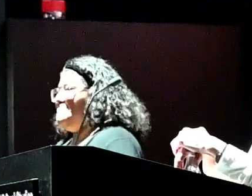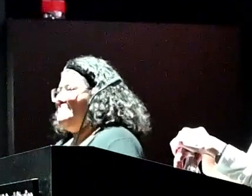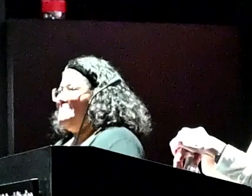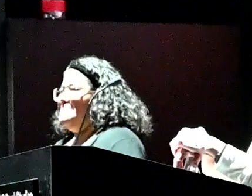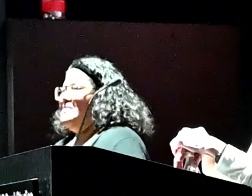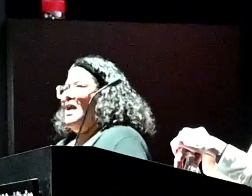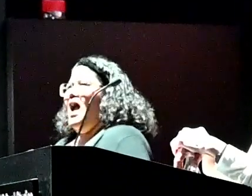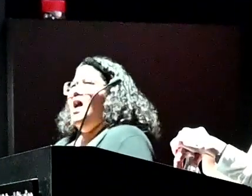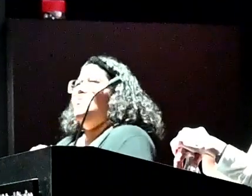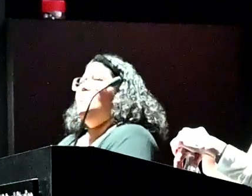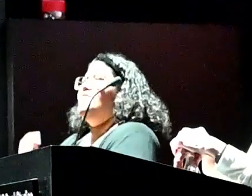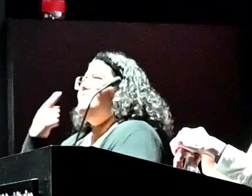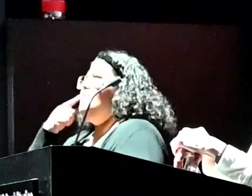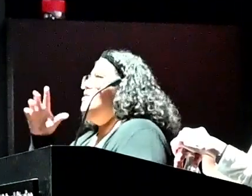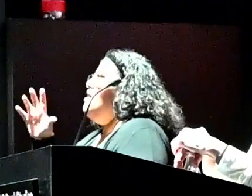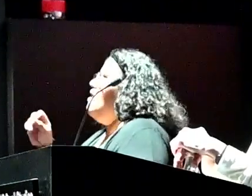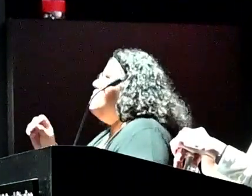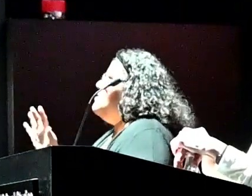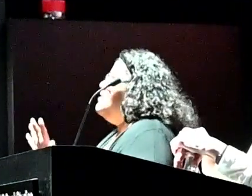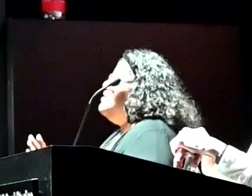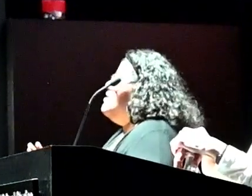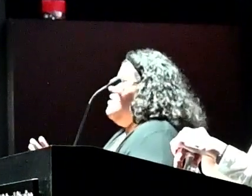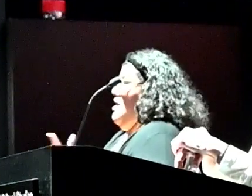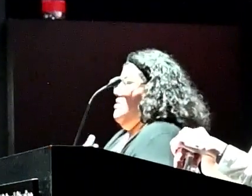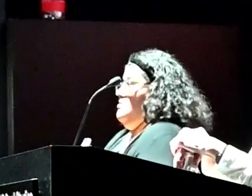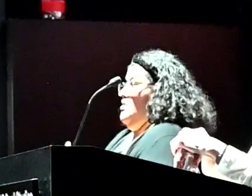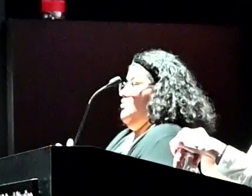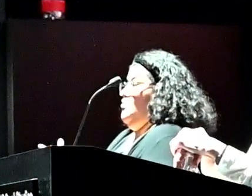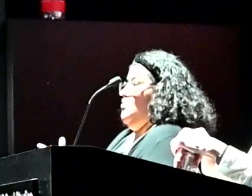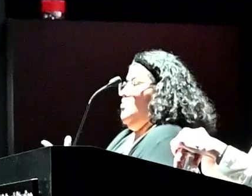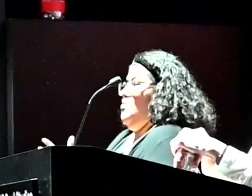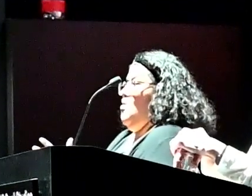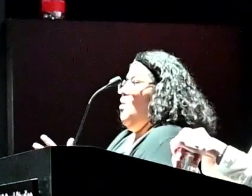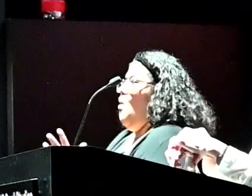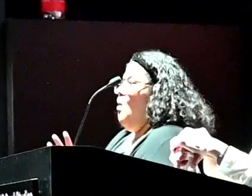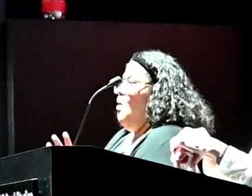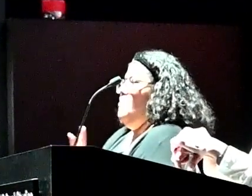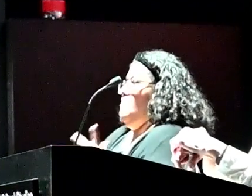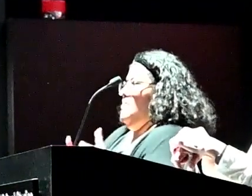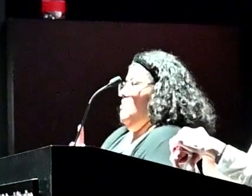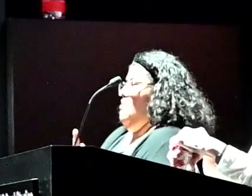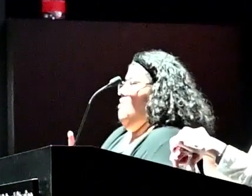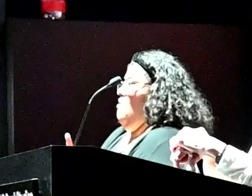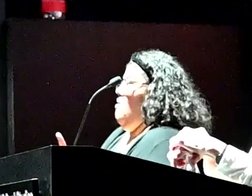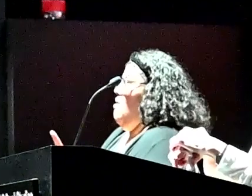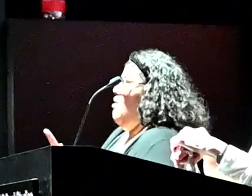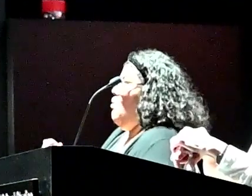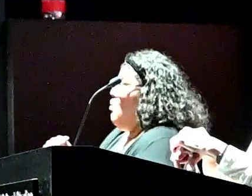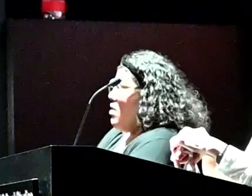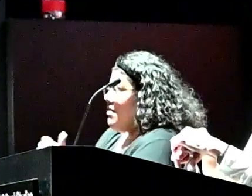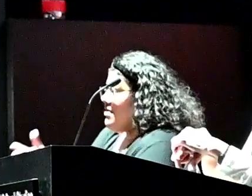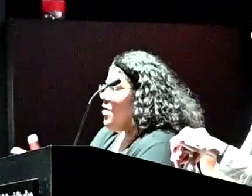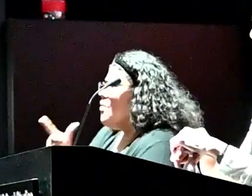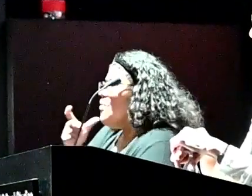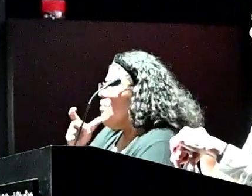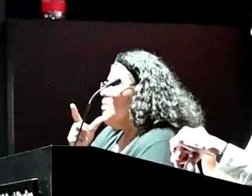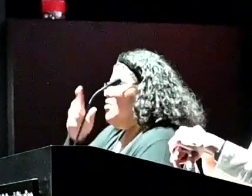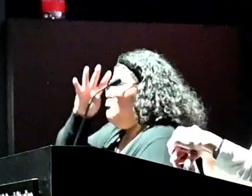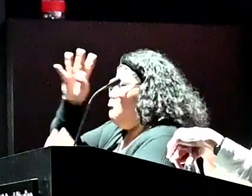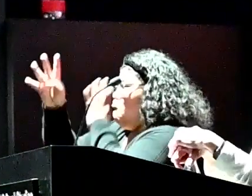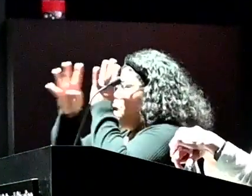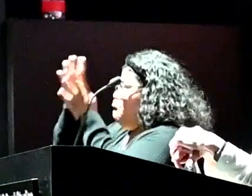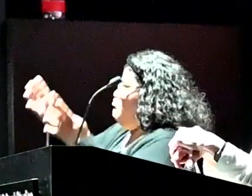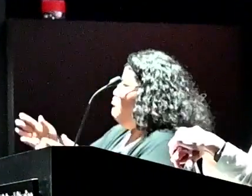I worked for companies that attracted people where the creativity was very high, and the expectation